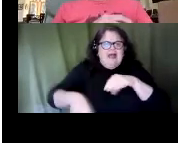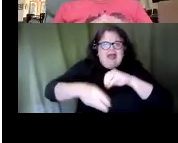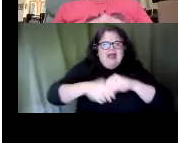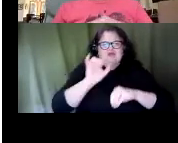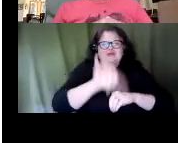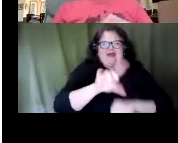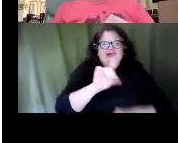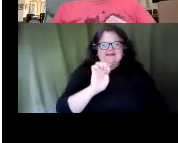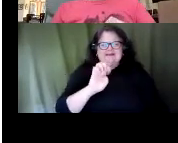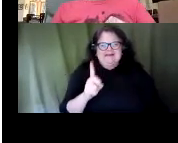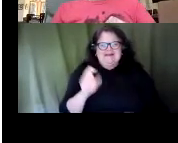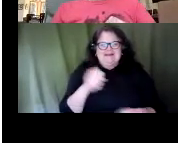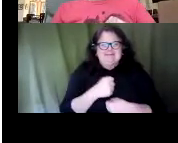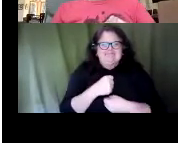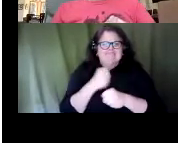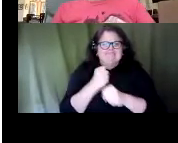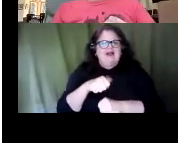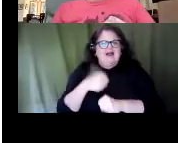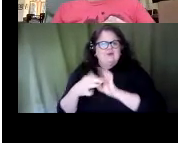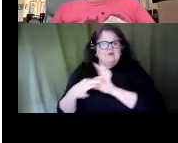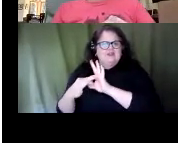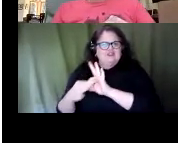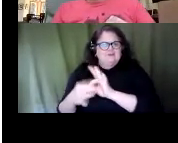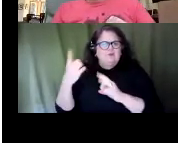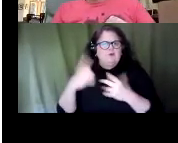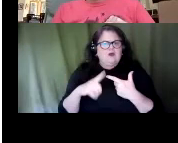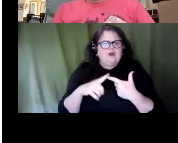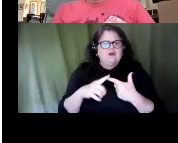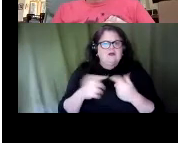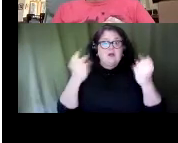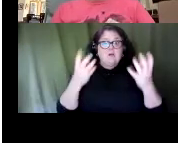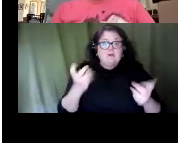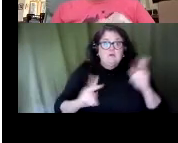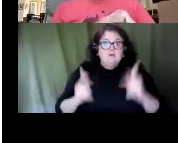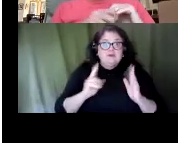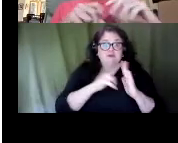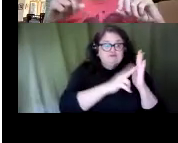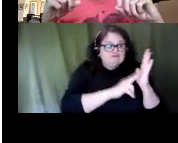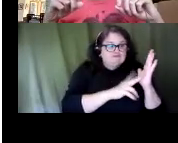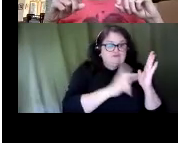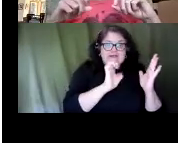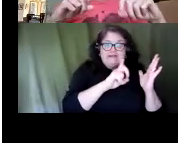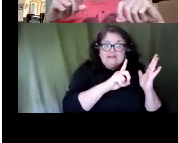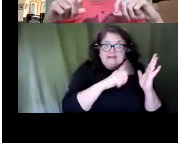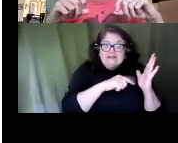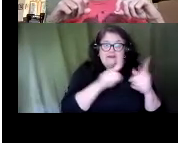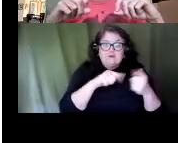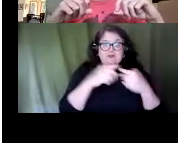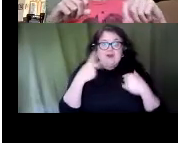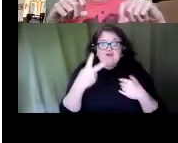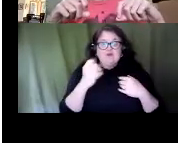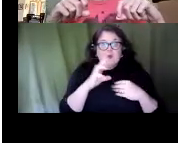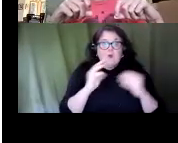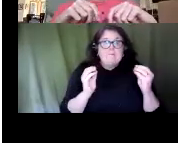relationships. I mean, one of those things is actually just putting multiple parties on a deed. And generally, when you have two or more people